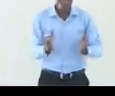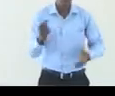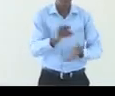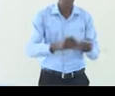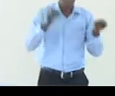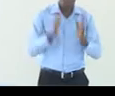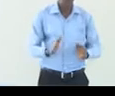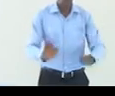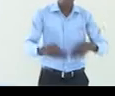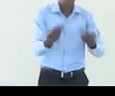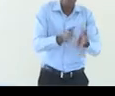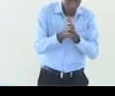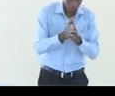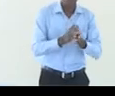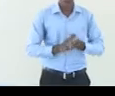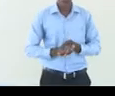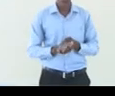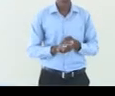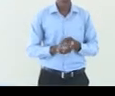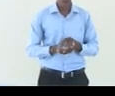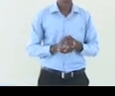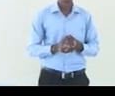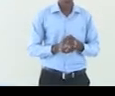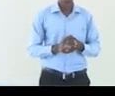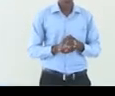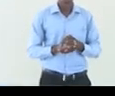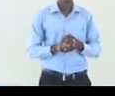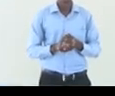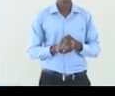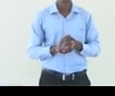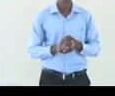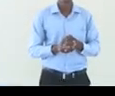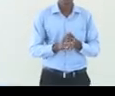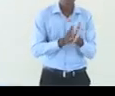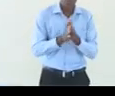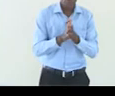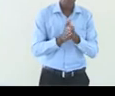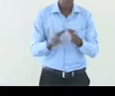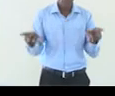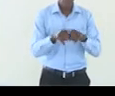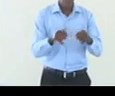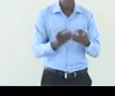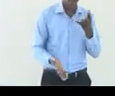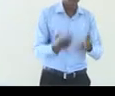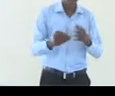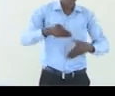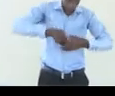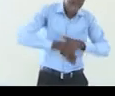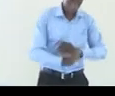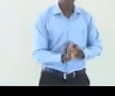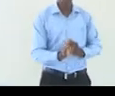that gives the believer passion. You know, I do define passion as fire